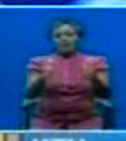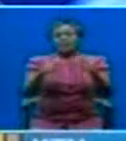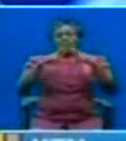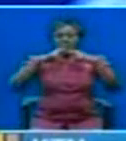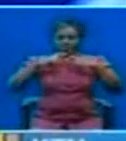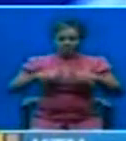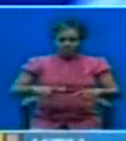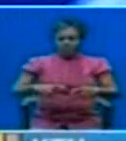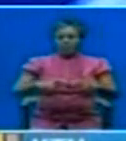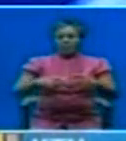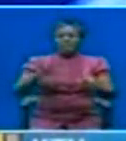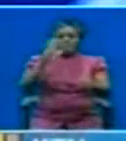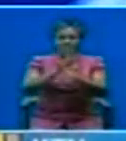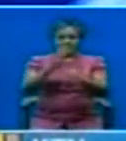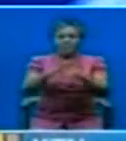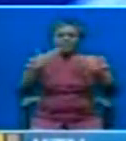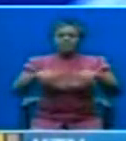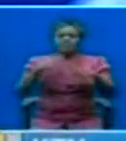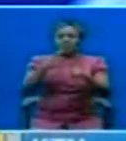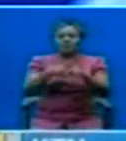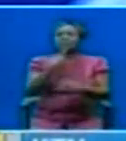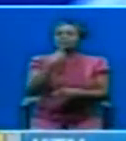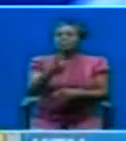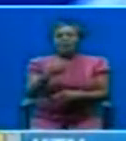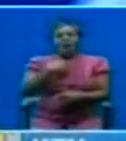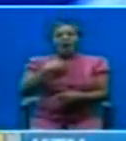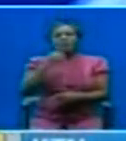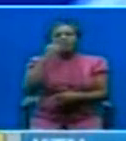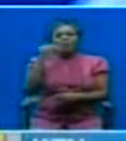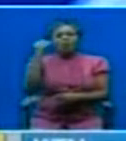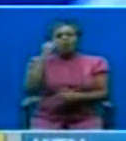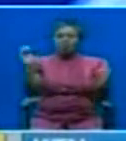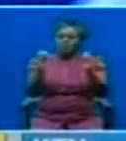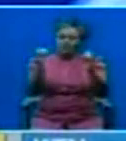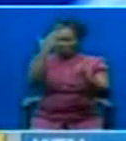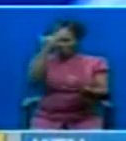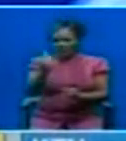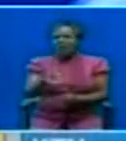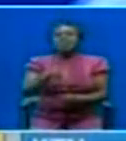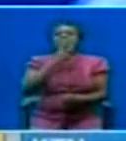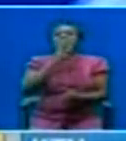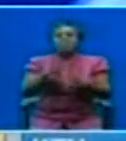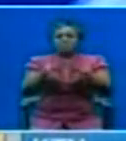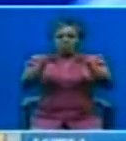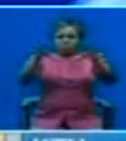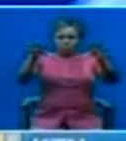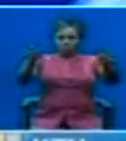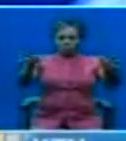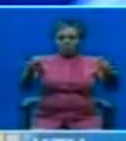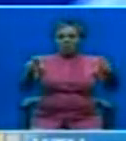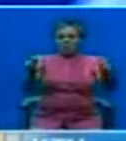Smovan, and hundreds of residents in Turkana have been rendered homeless after Lake Turkana burst its banks.